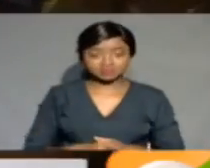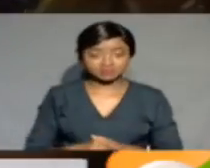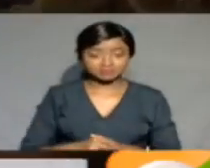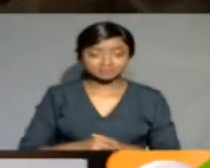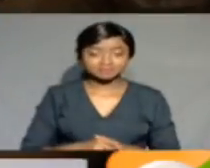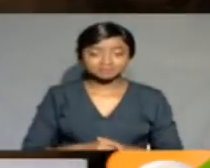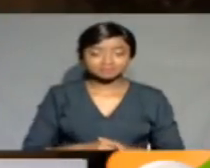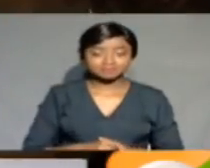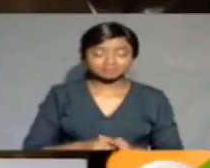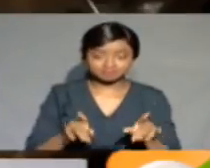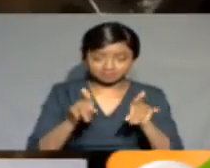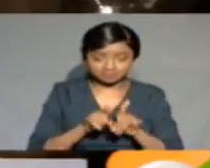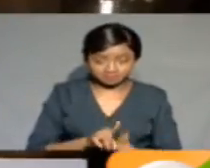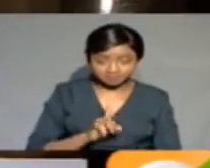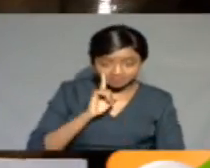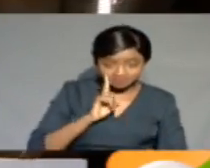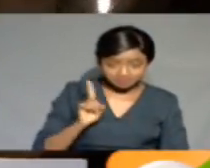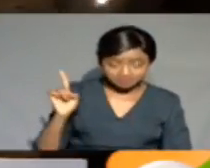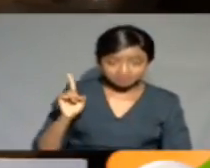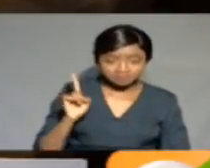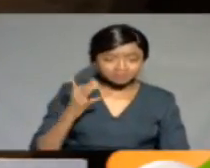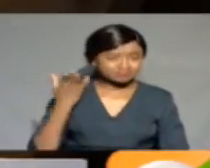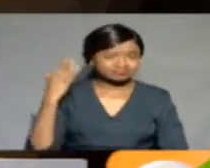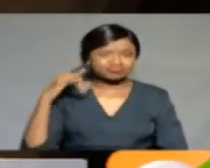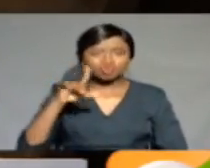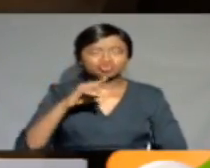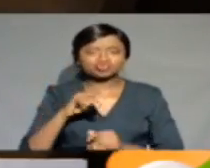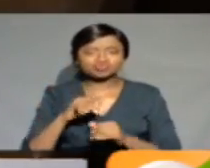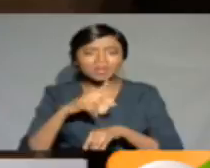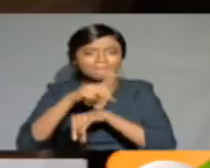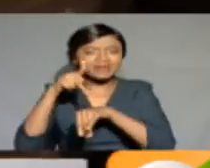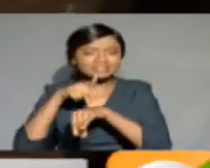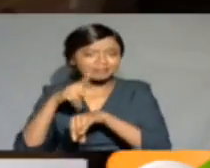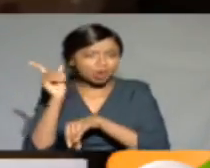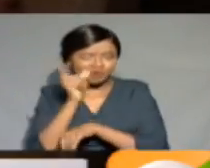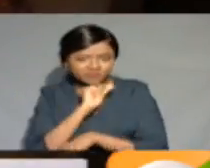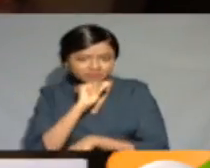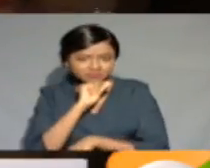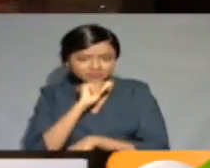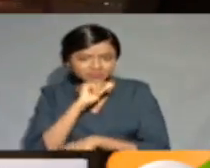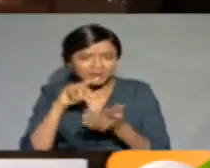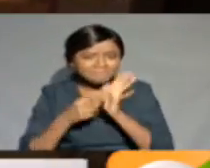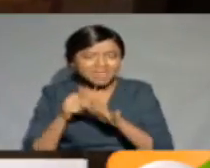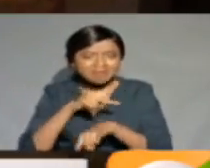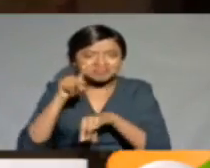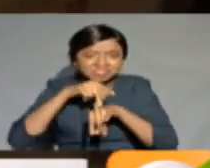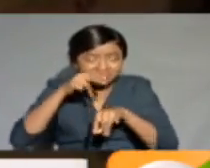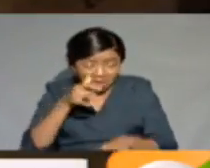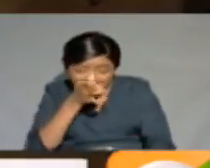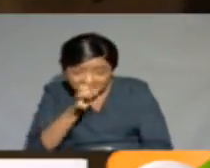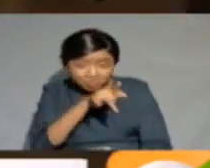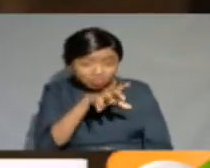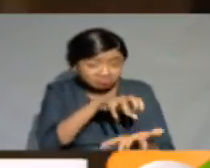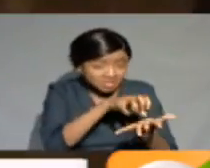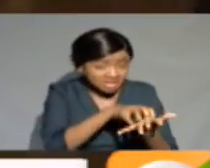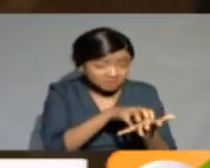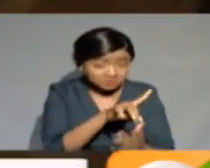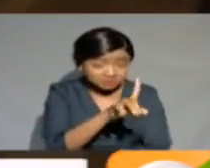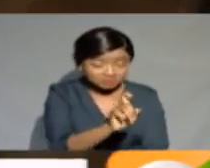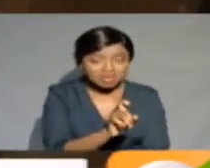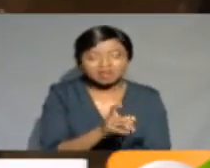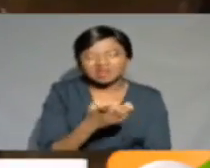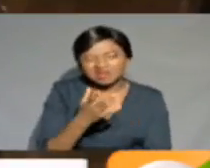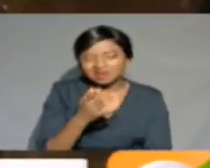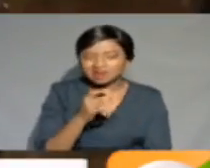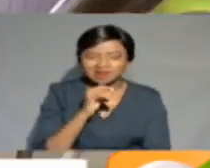You've been a head teacher yourself. Are the head teachers simply burying their heads in the sand? Not